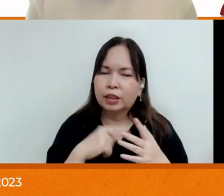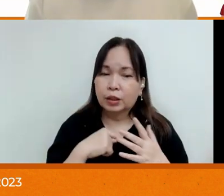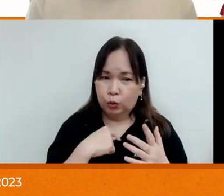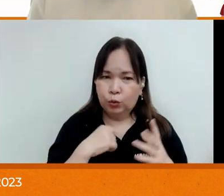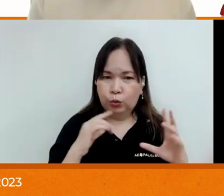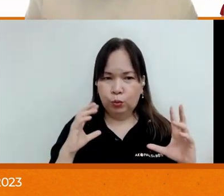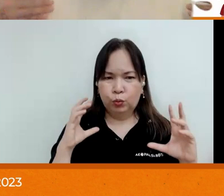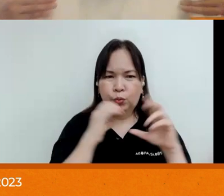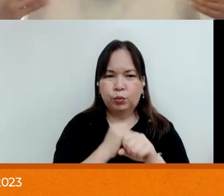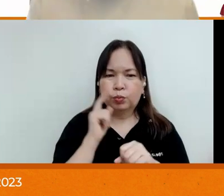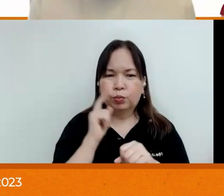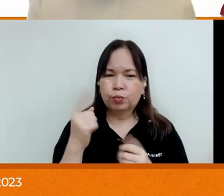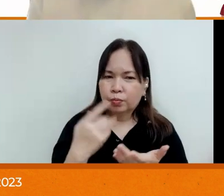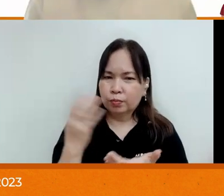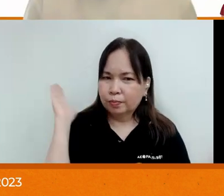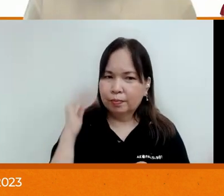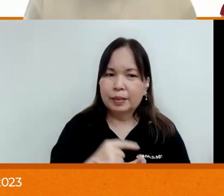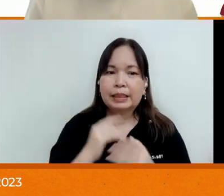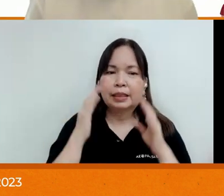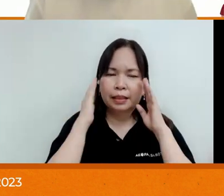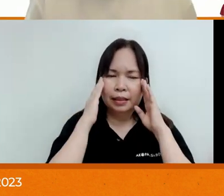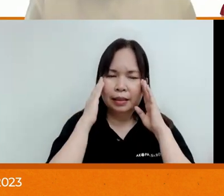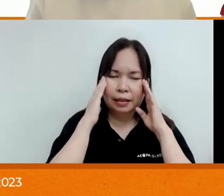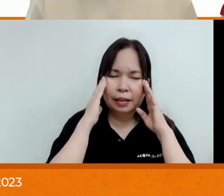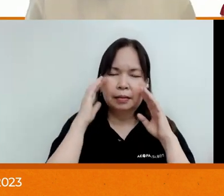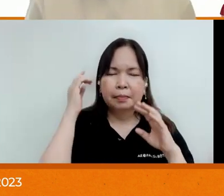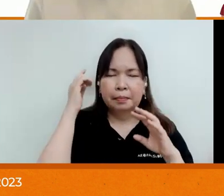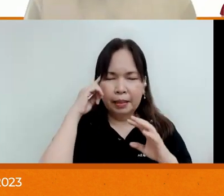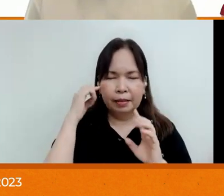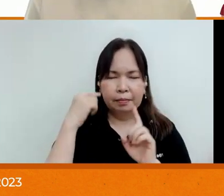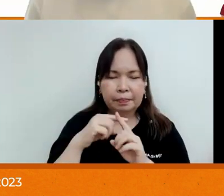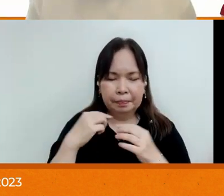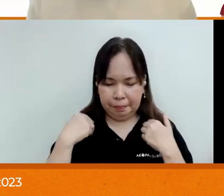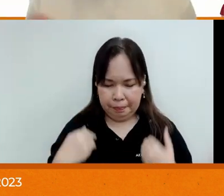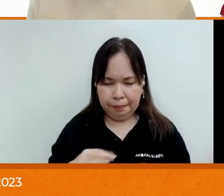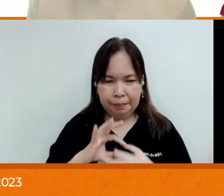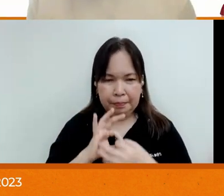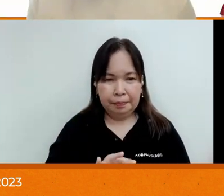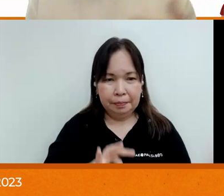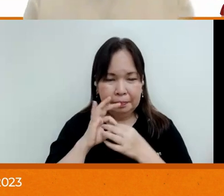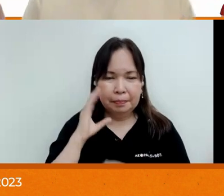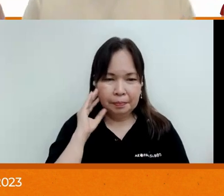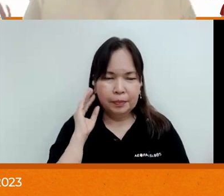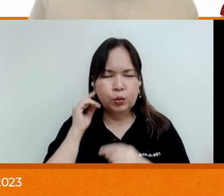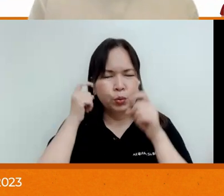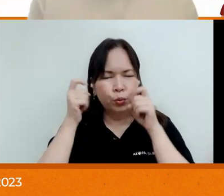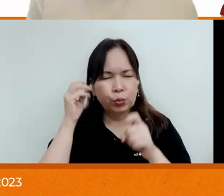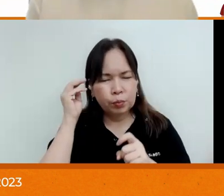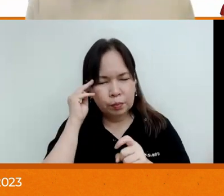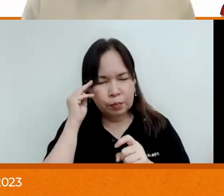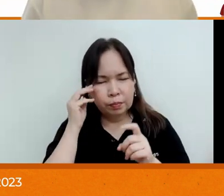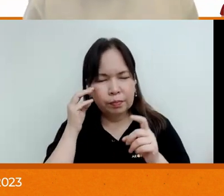in your discussions, anxiety is a mind-body experience. No? We regulate the mind by regulating the body and